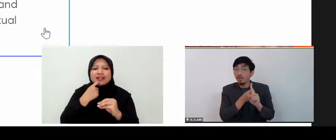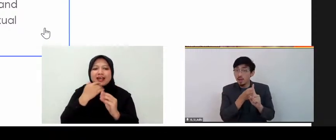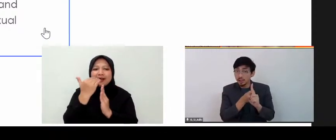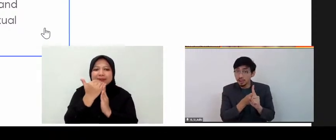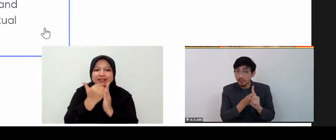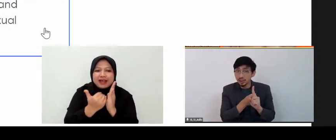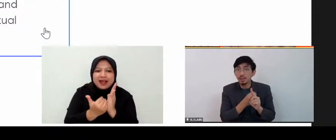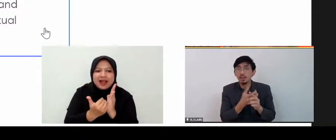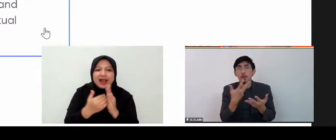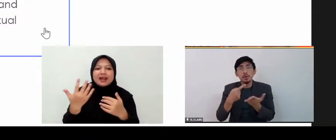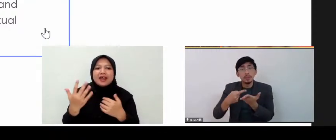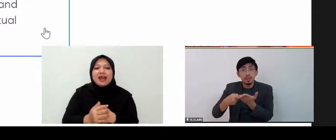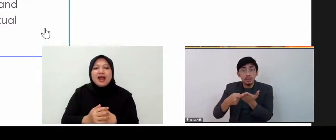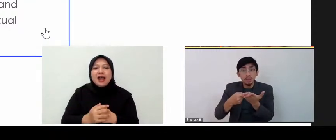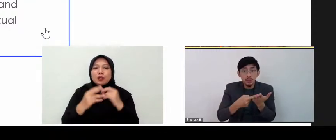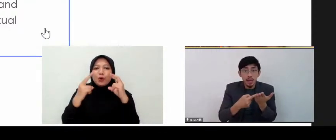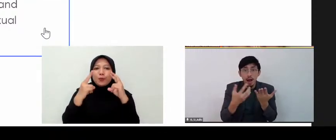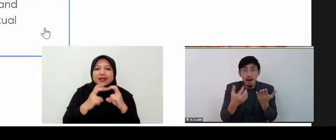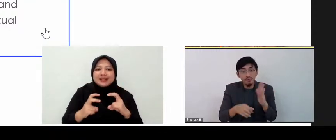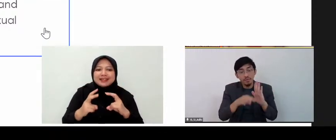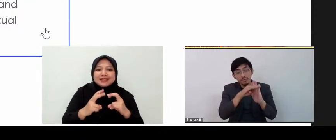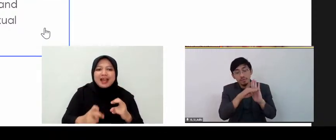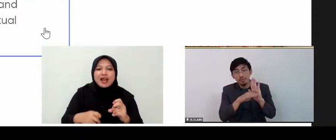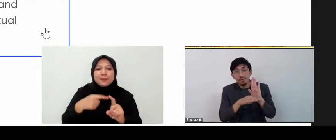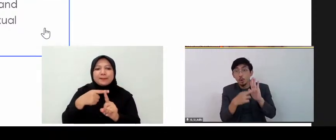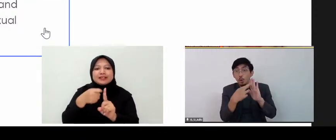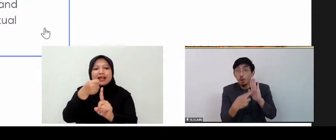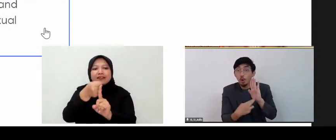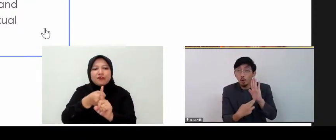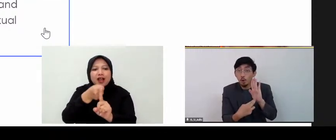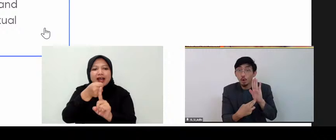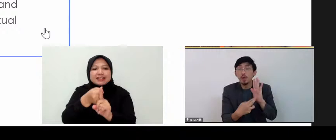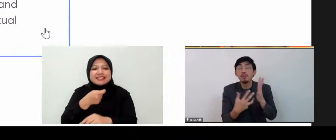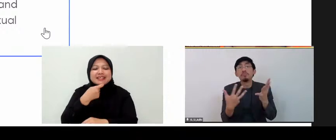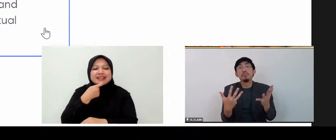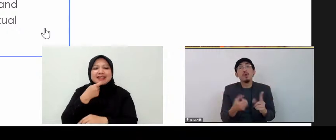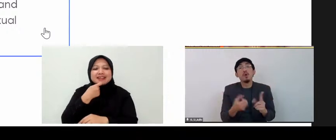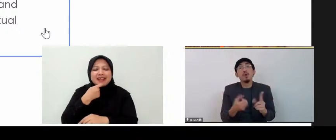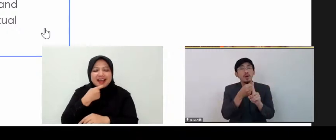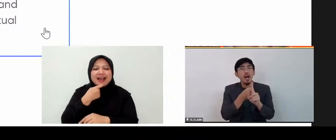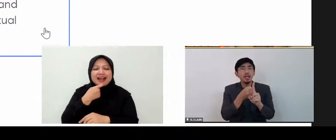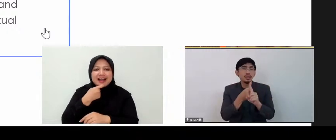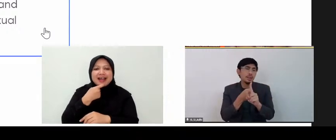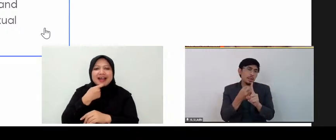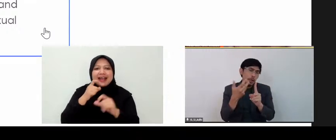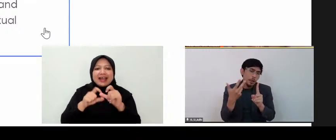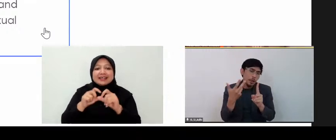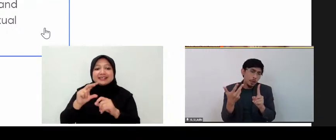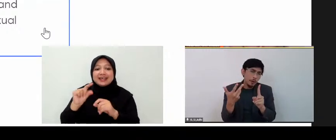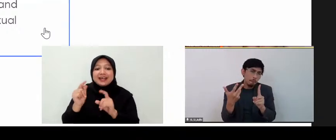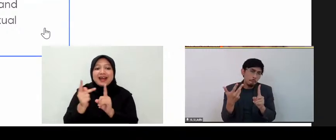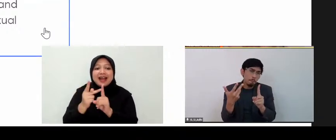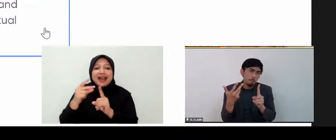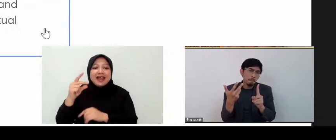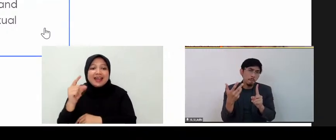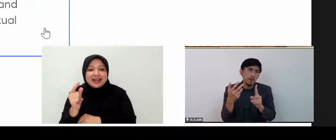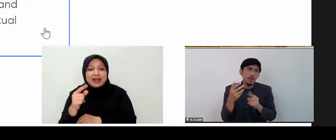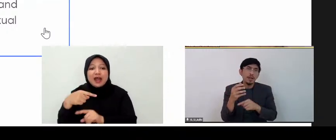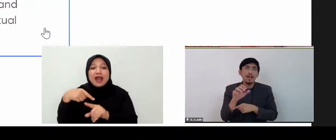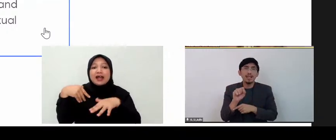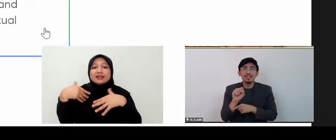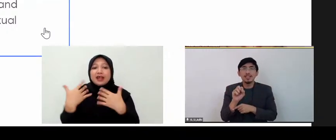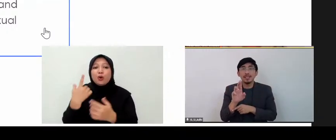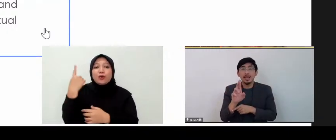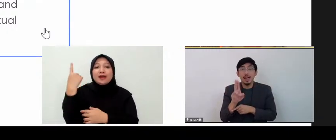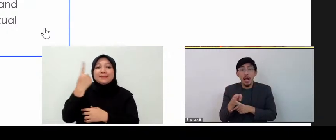youth SRHR and its intersections to climate change. I think this issue, both the SRHR and climate change, are